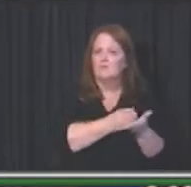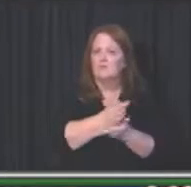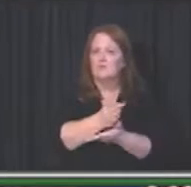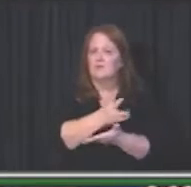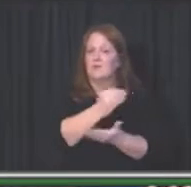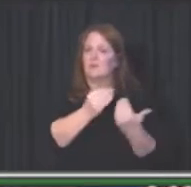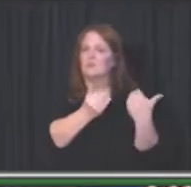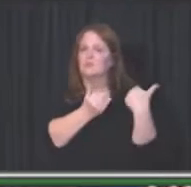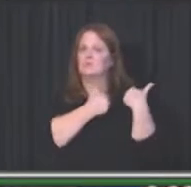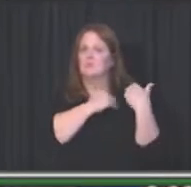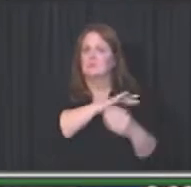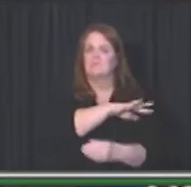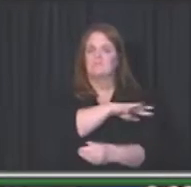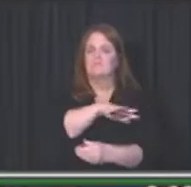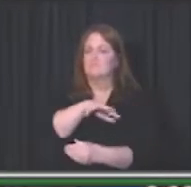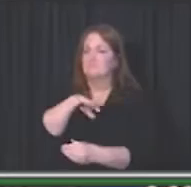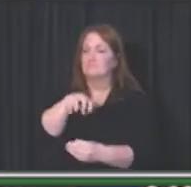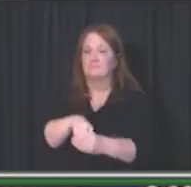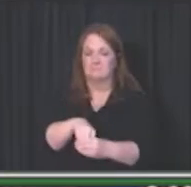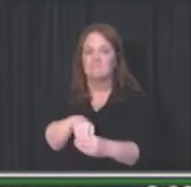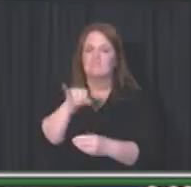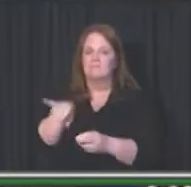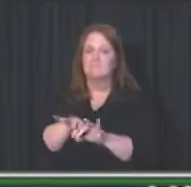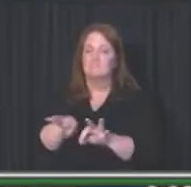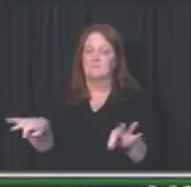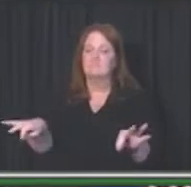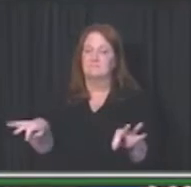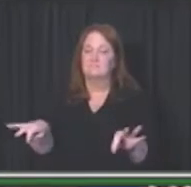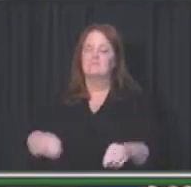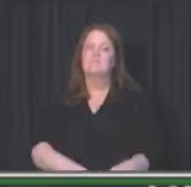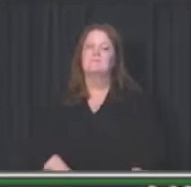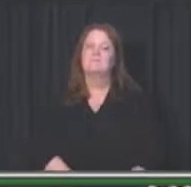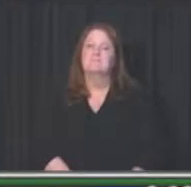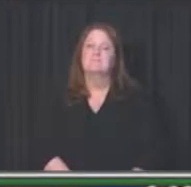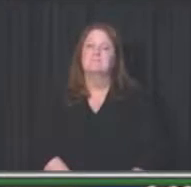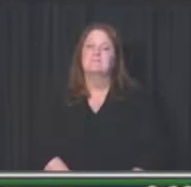and responsibilities pertaining thereunto.